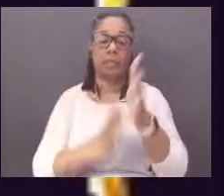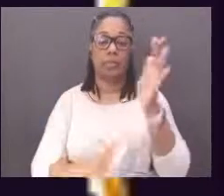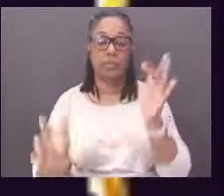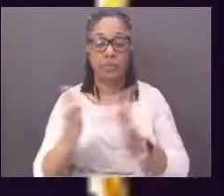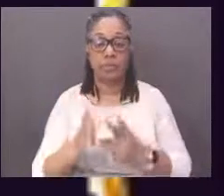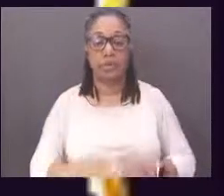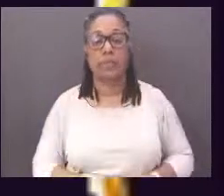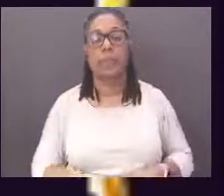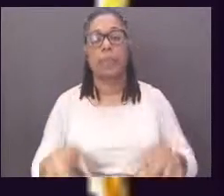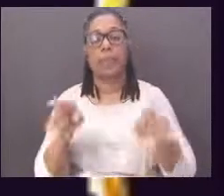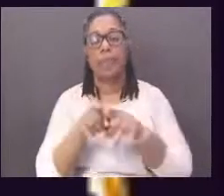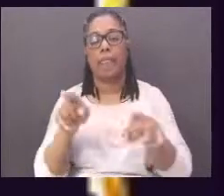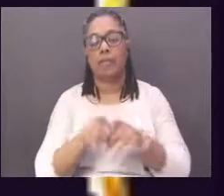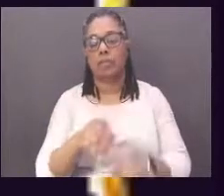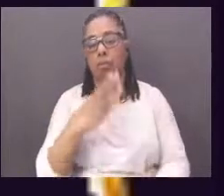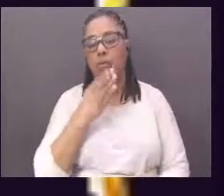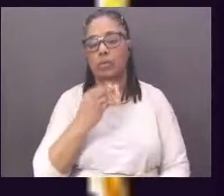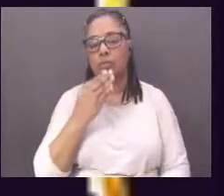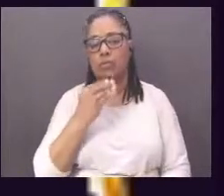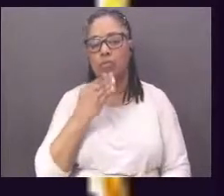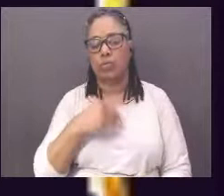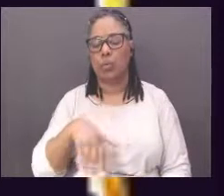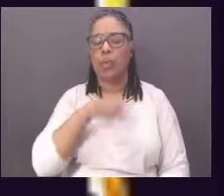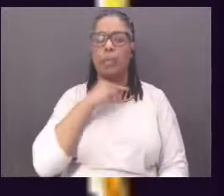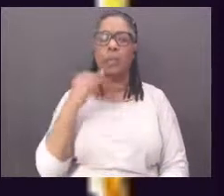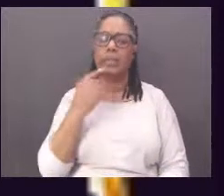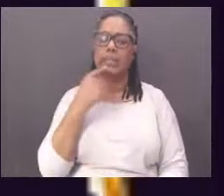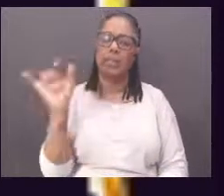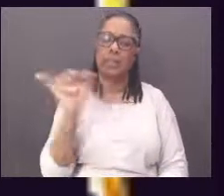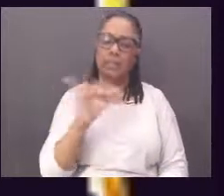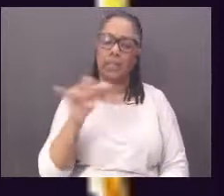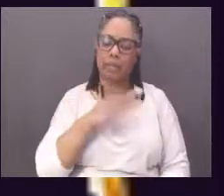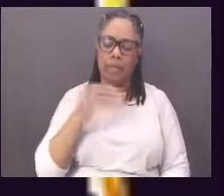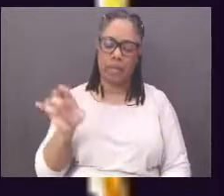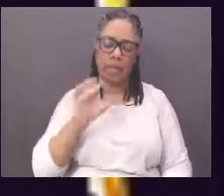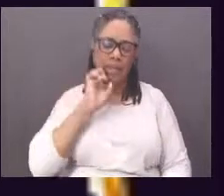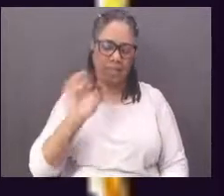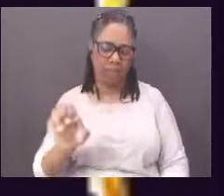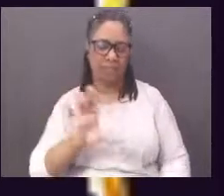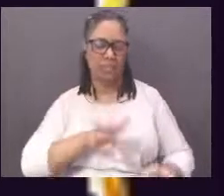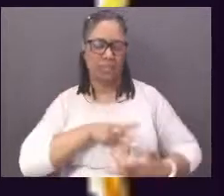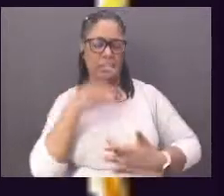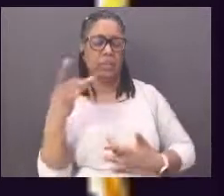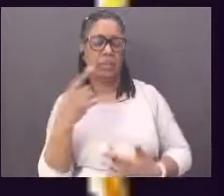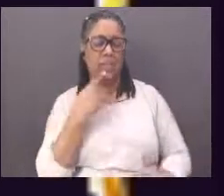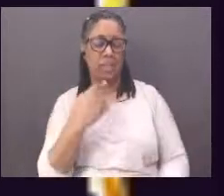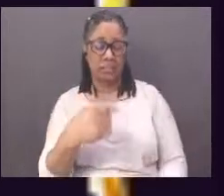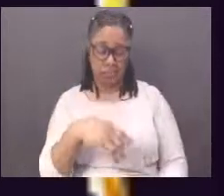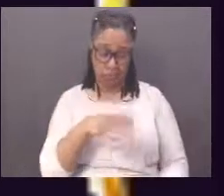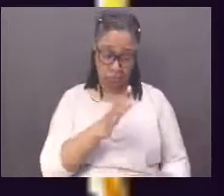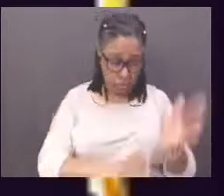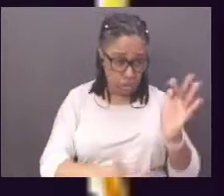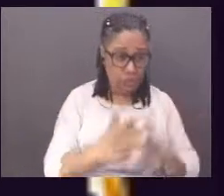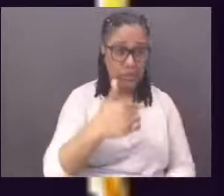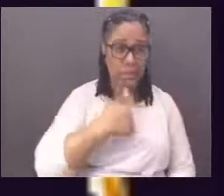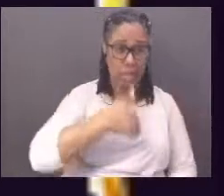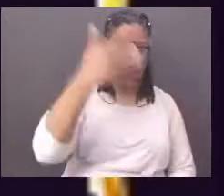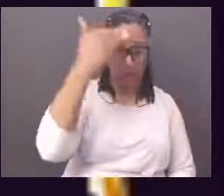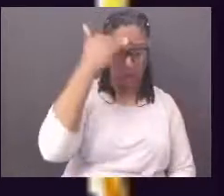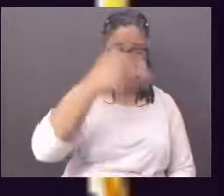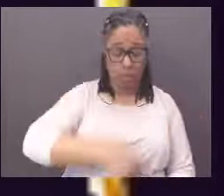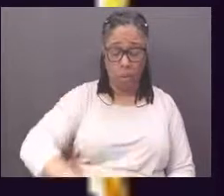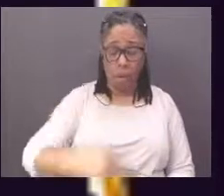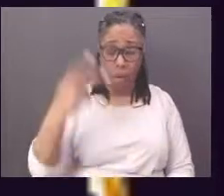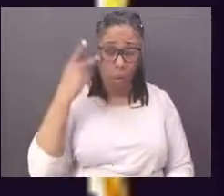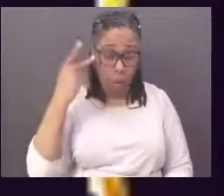so. And the evil spirit answered and said, Jesus, I know, and Paul, I